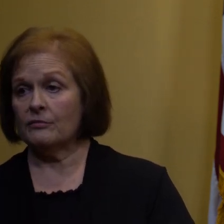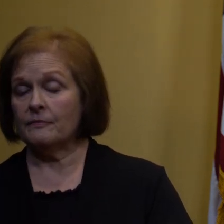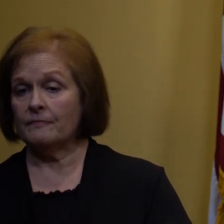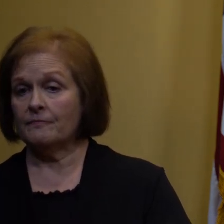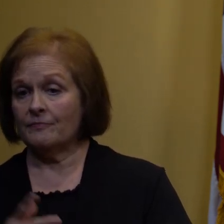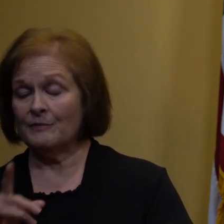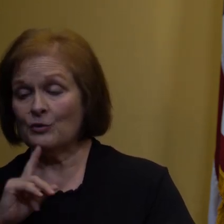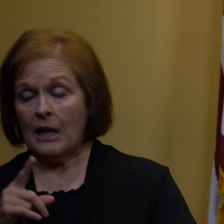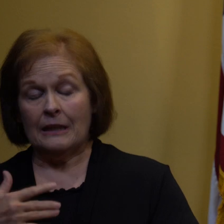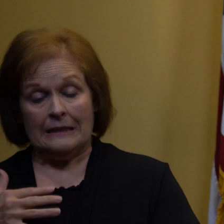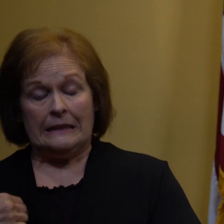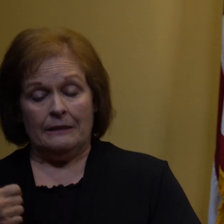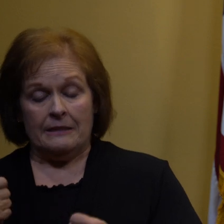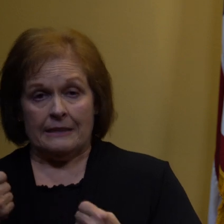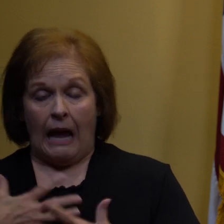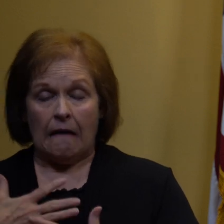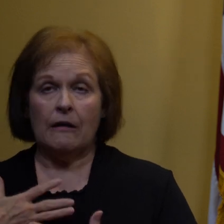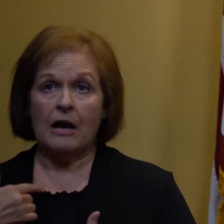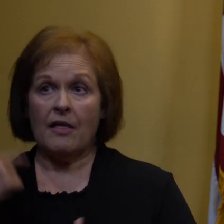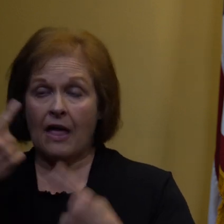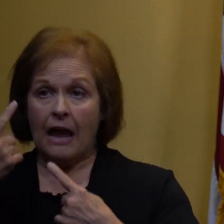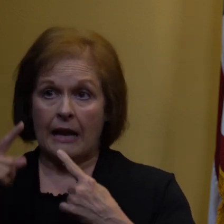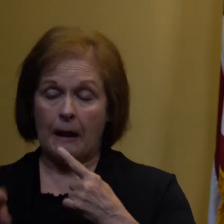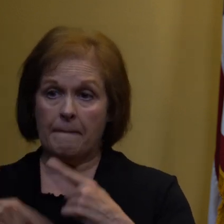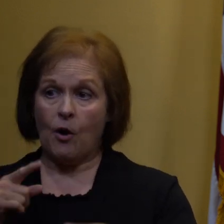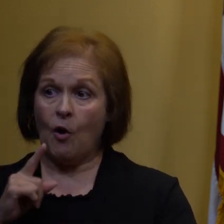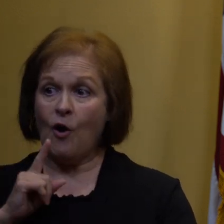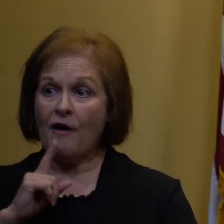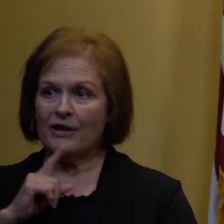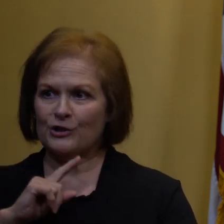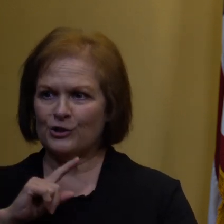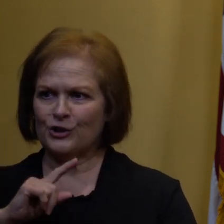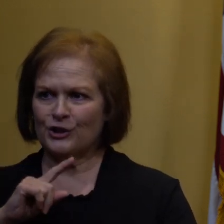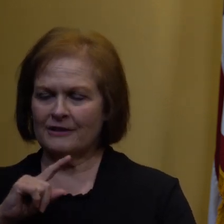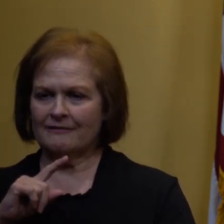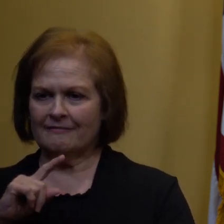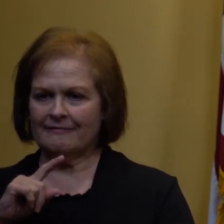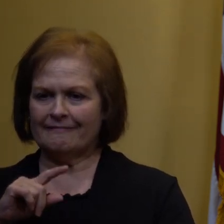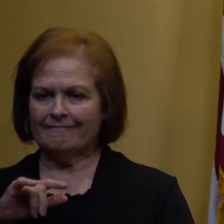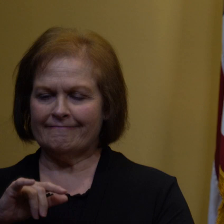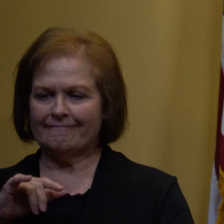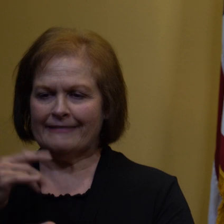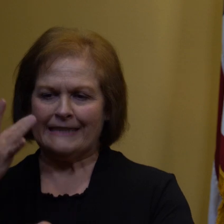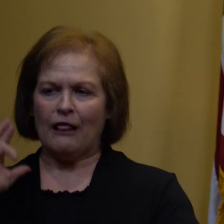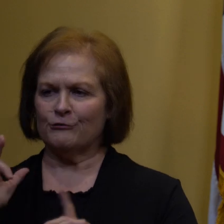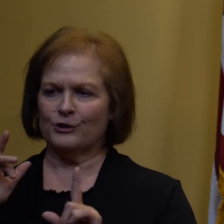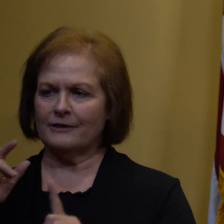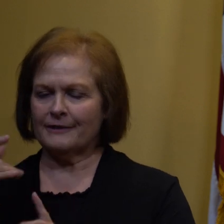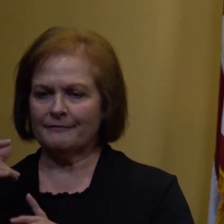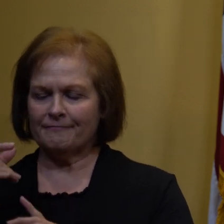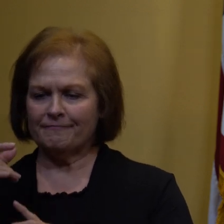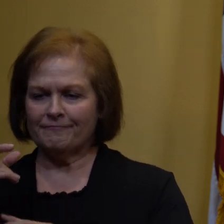it's pretty scary as I think about artificial intelligence, quite frankly. That's where my head is. And when I was asked earlier